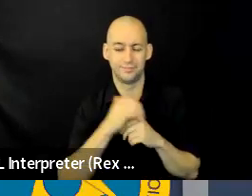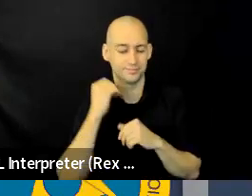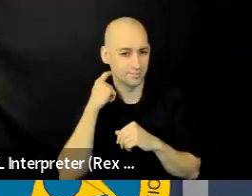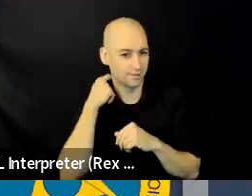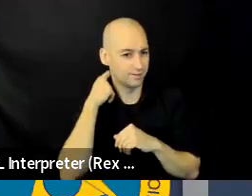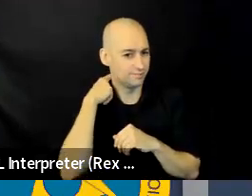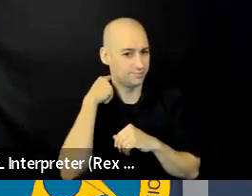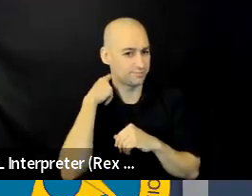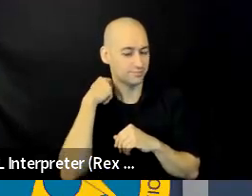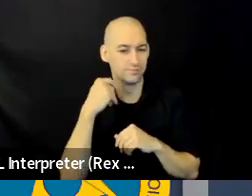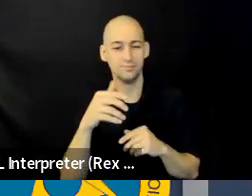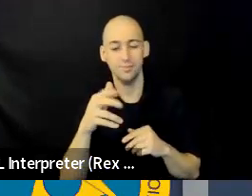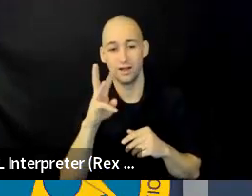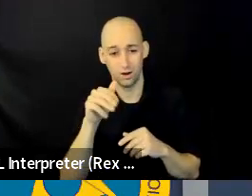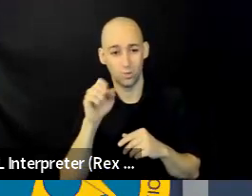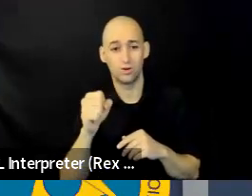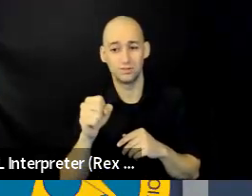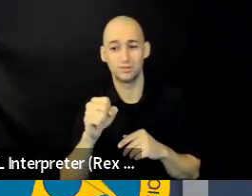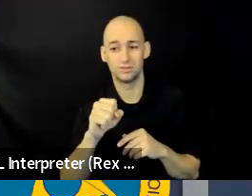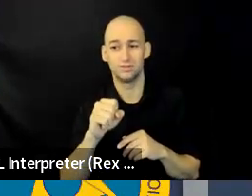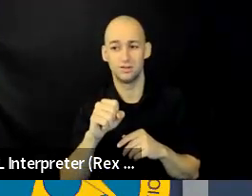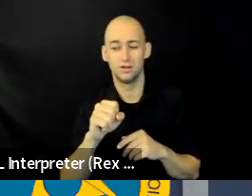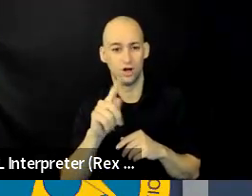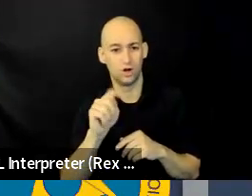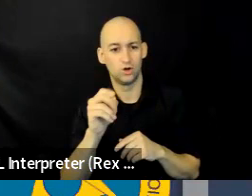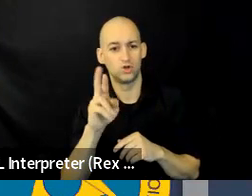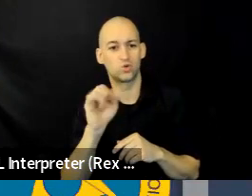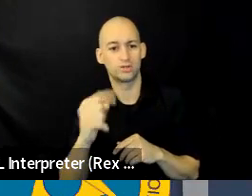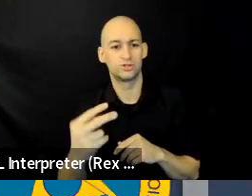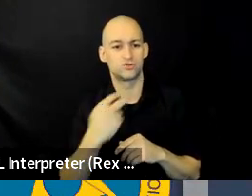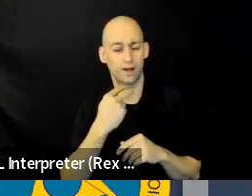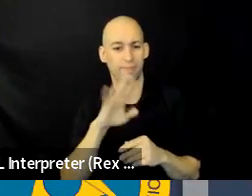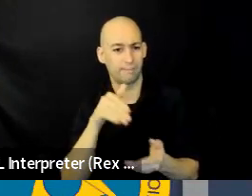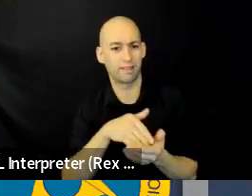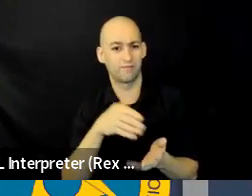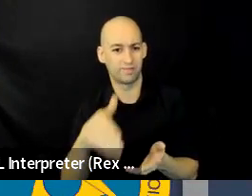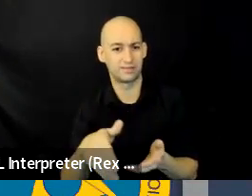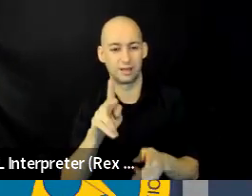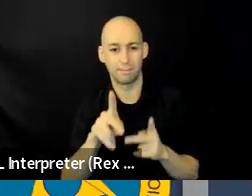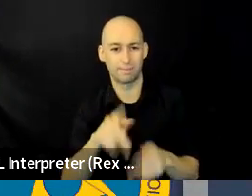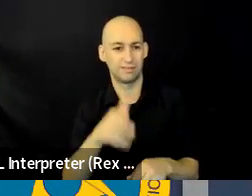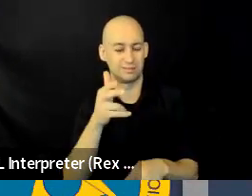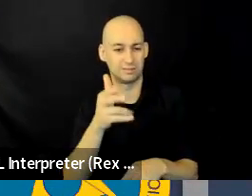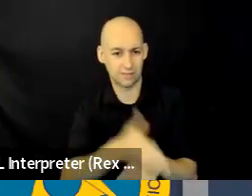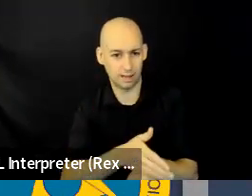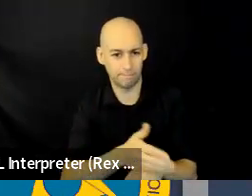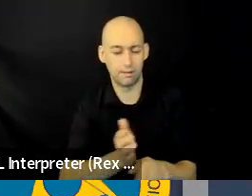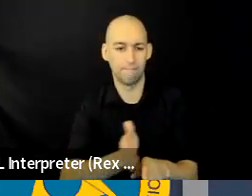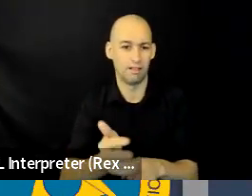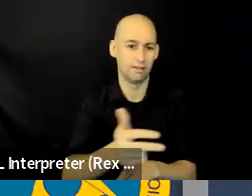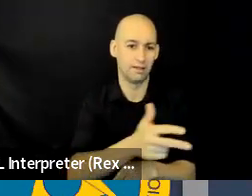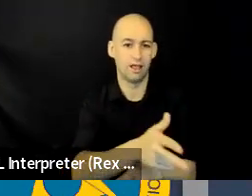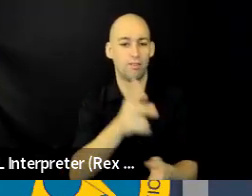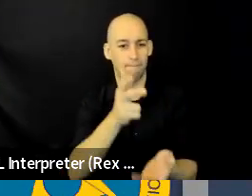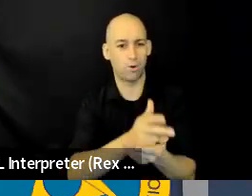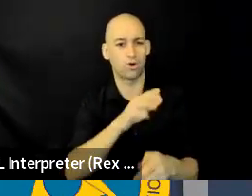But there used to actually be what was called a tourist trap right in the middle of this, where people actually stopped and pulled in and parked right on the